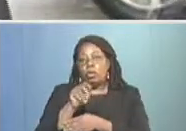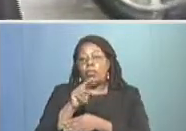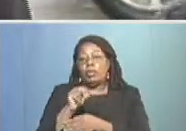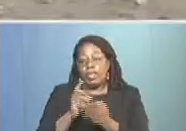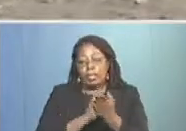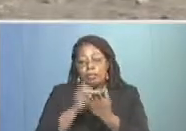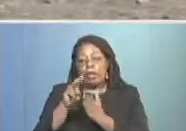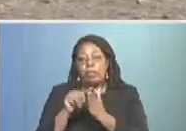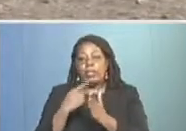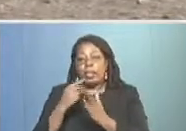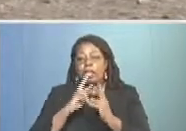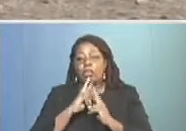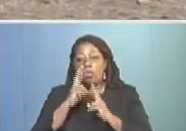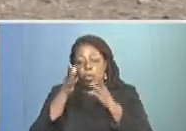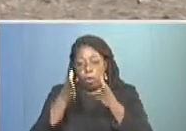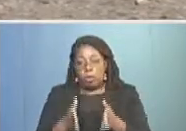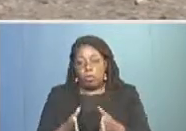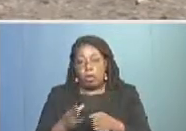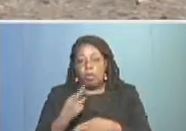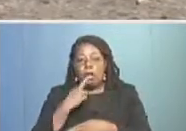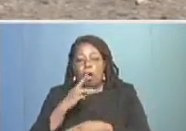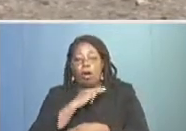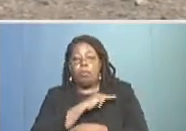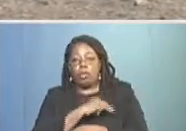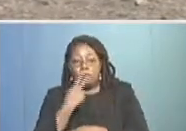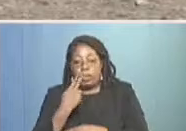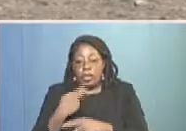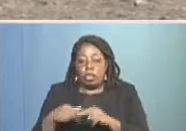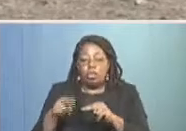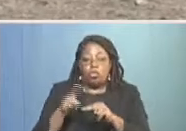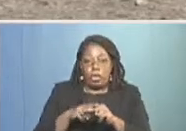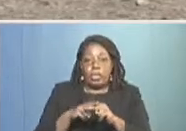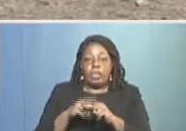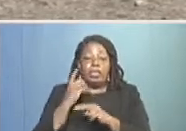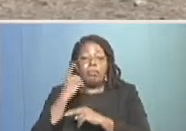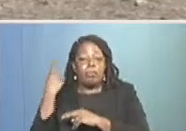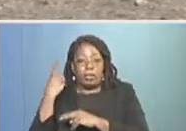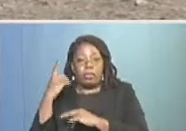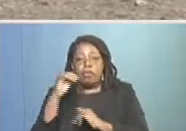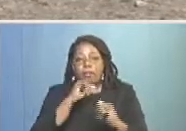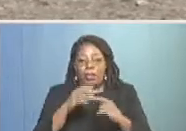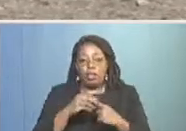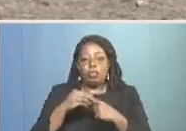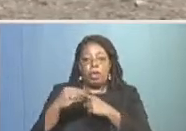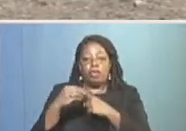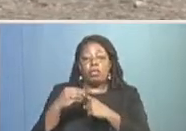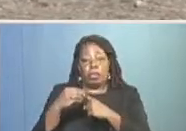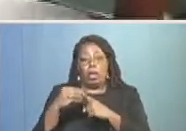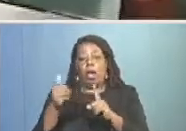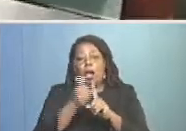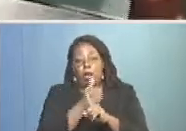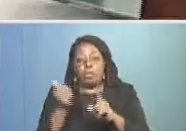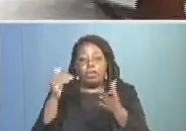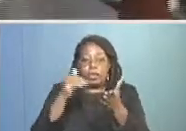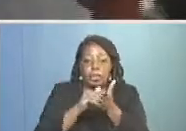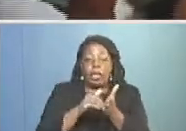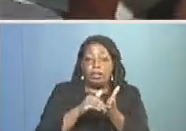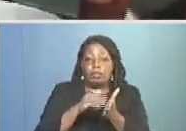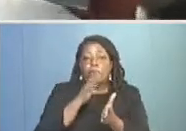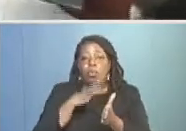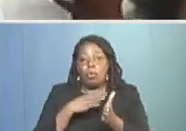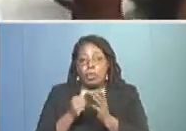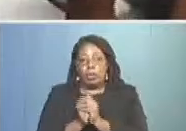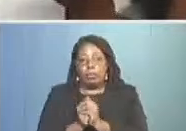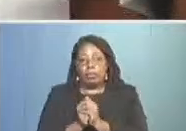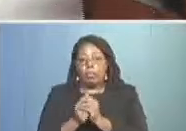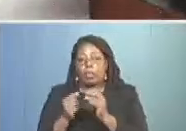telling reporters that her ministry has noticed an uptick in domestic violence, particularly abuse against women. The Gender and